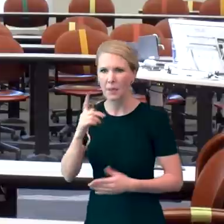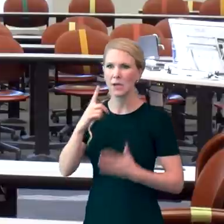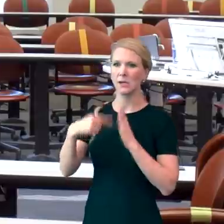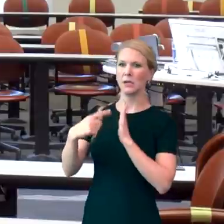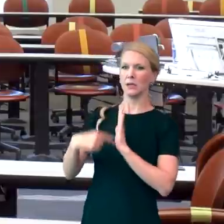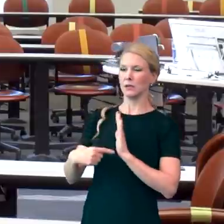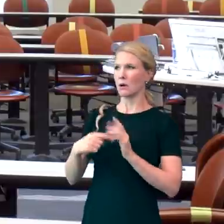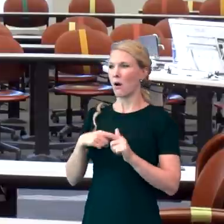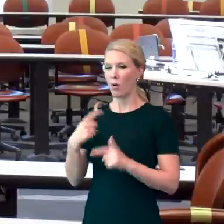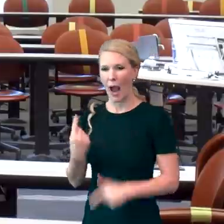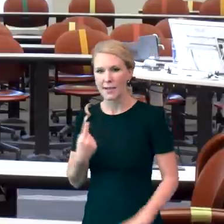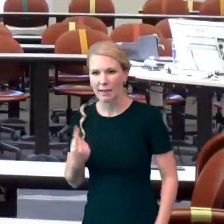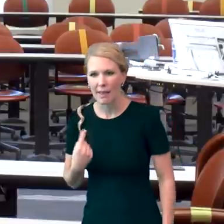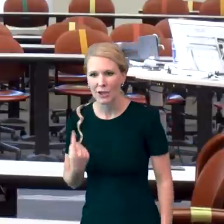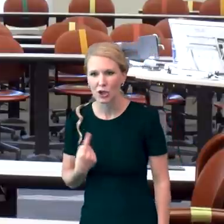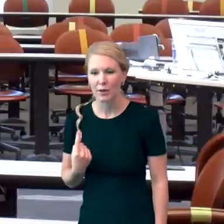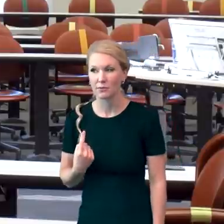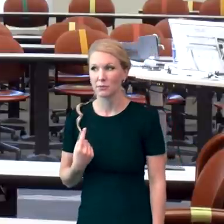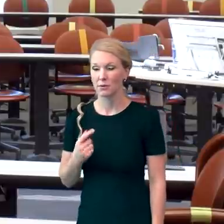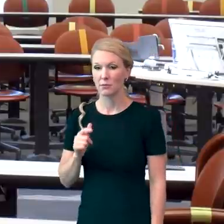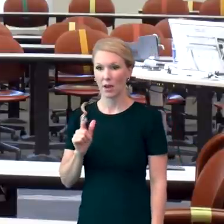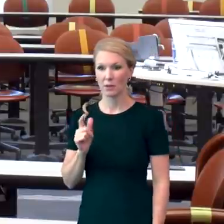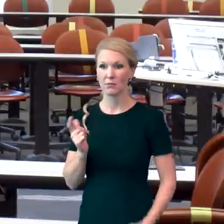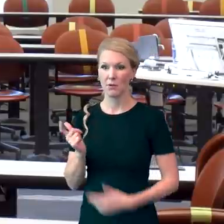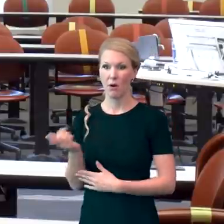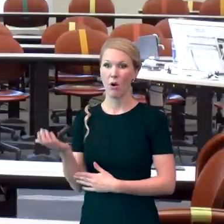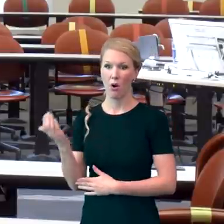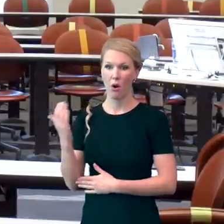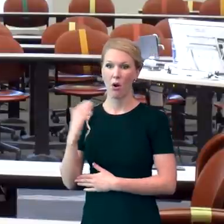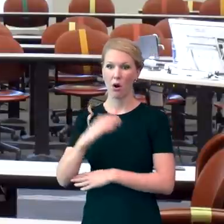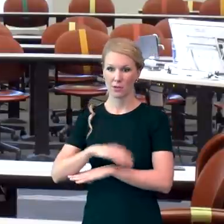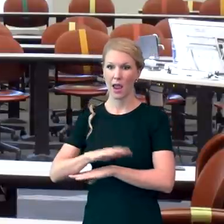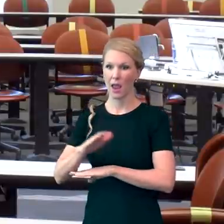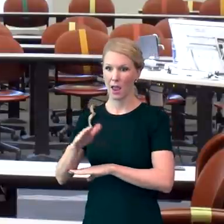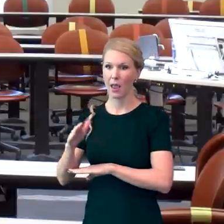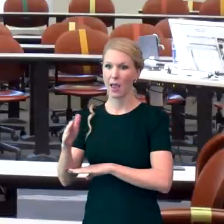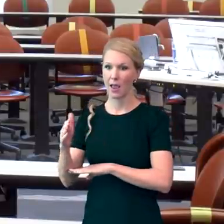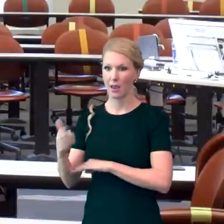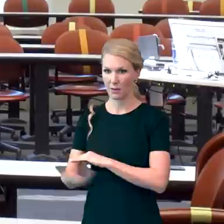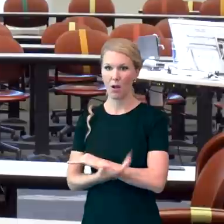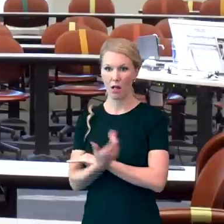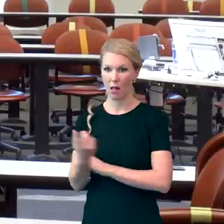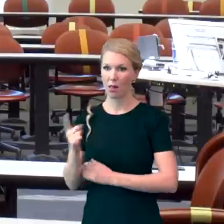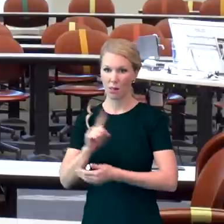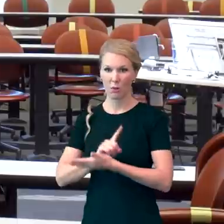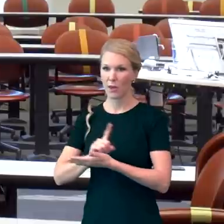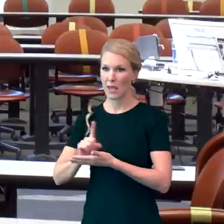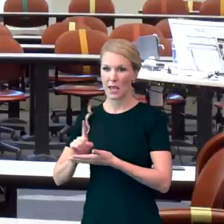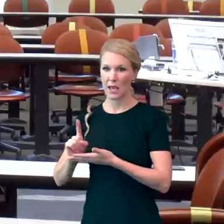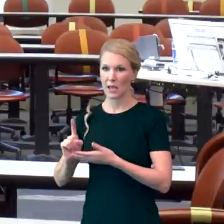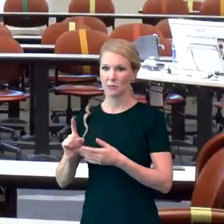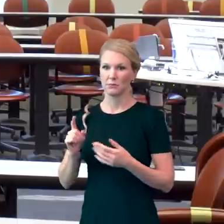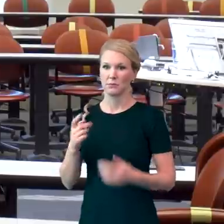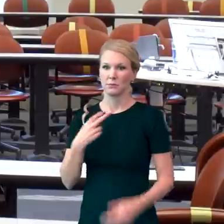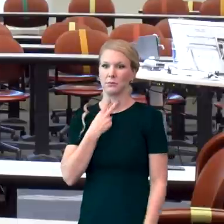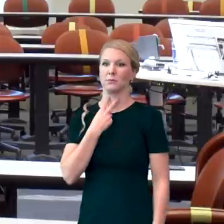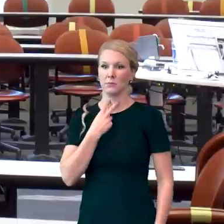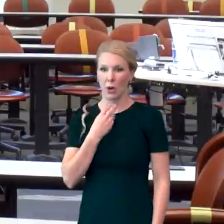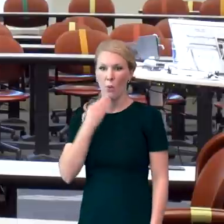spending 24 hours, 7 days a week in the same physical space as your